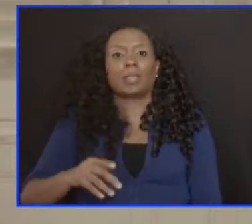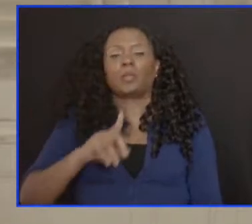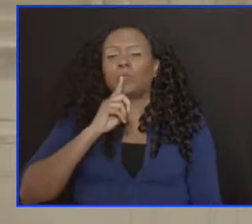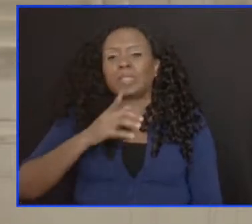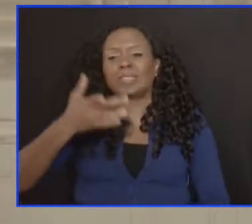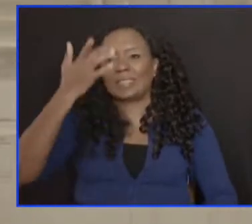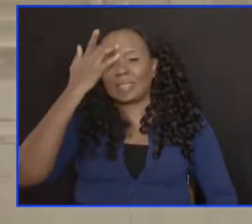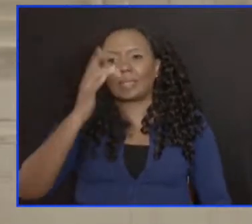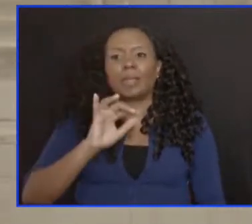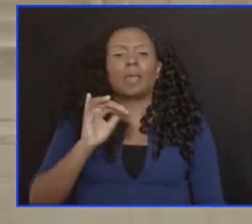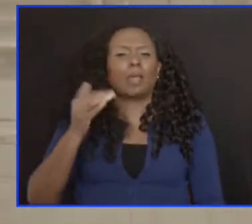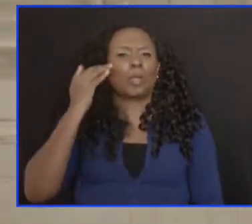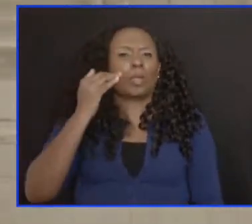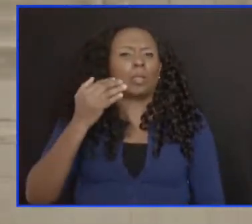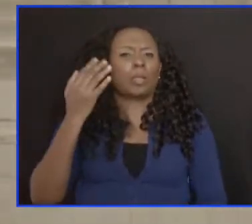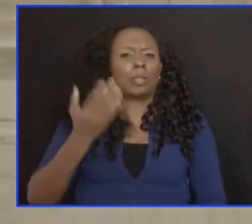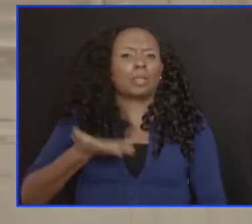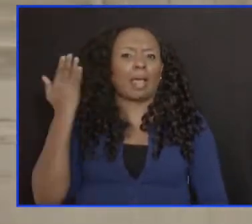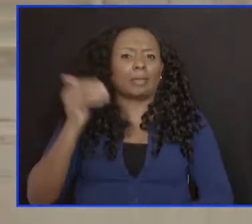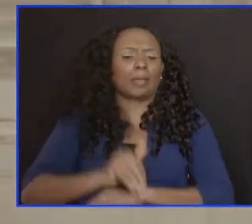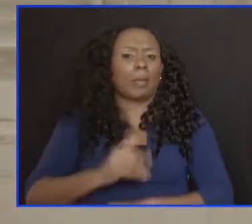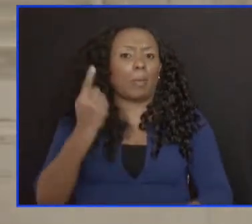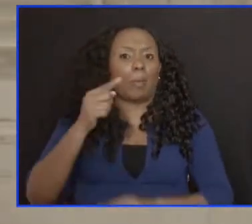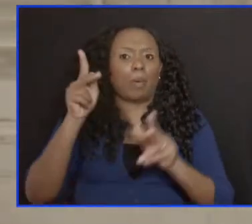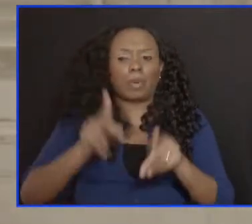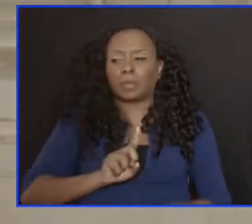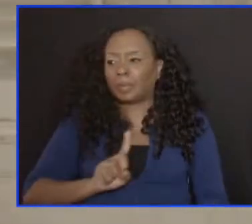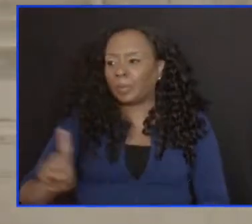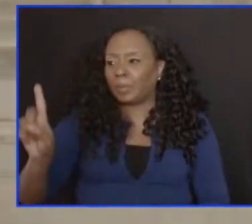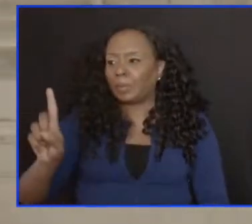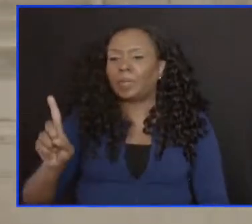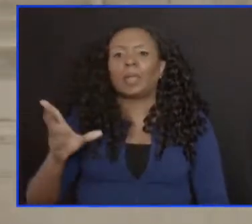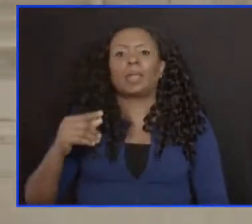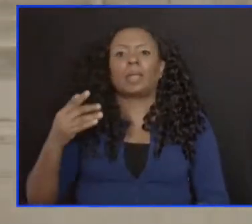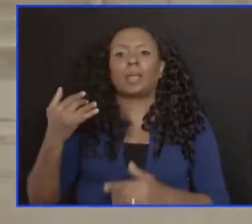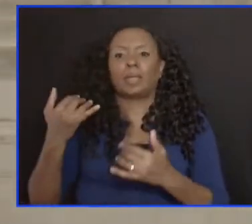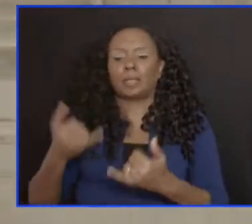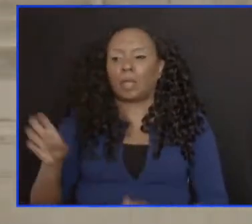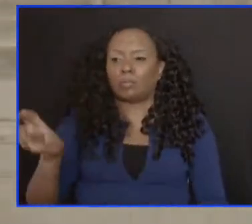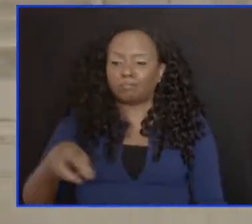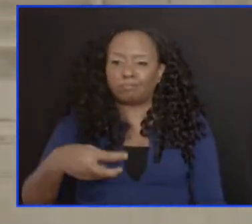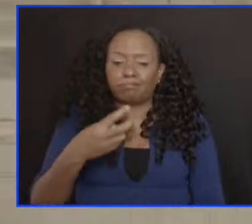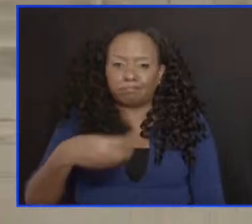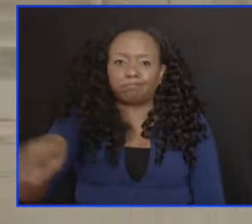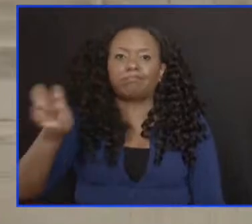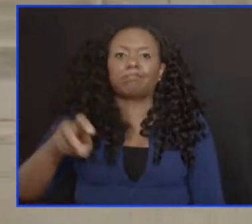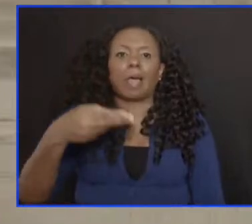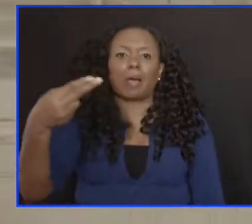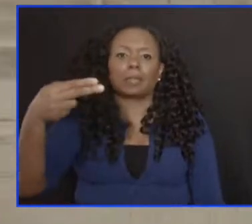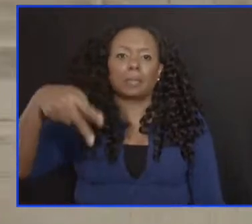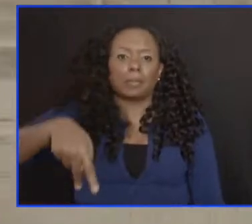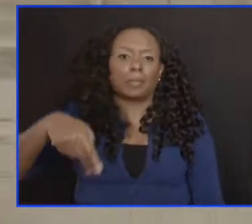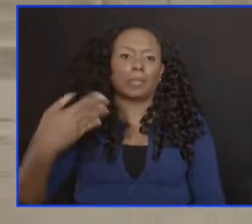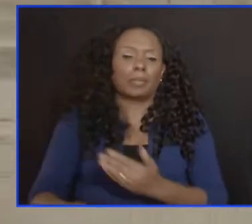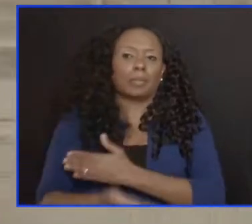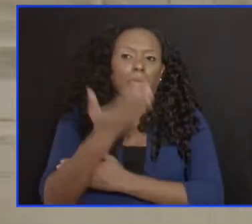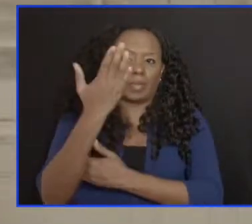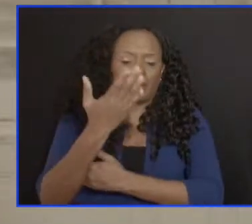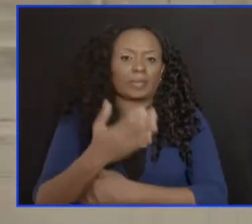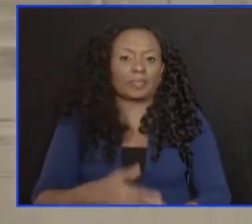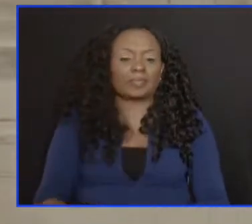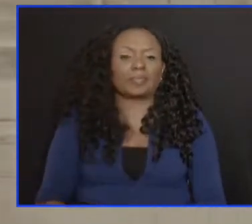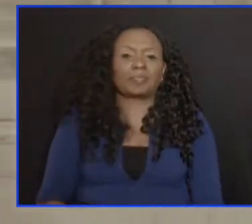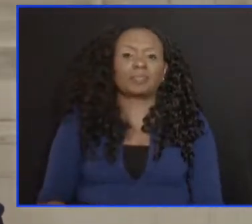night. One individual was transported to Harson's Point this morning. And we have